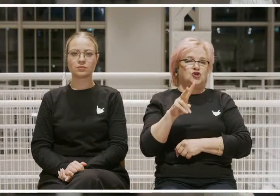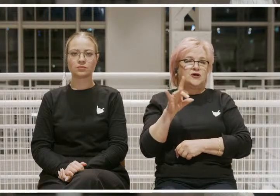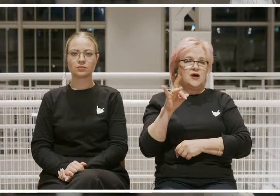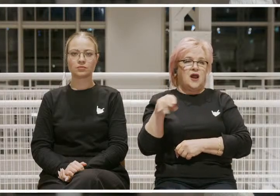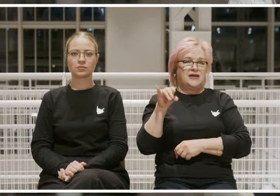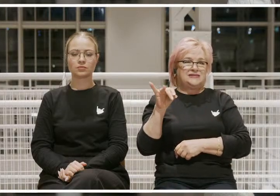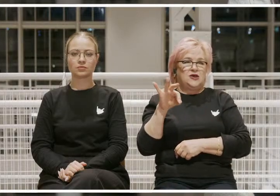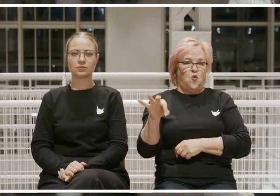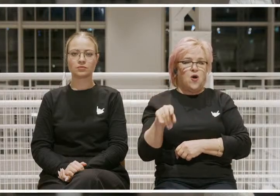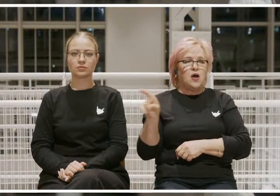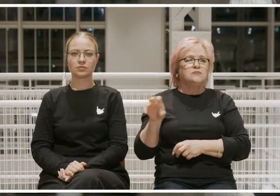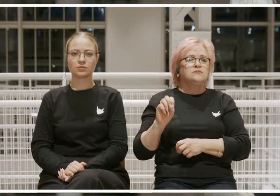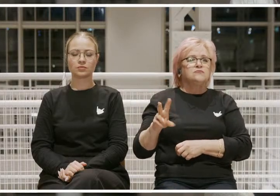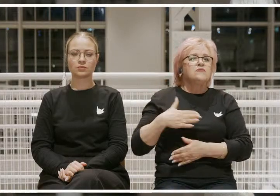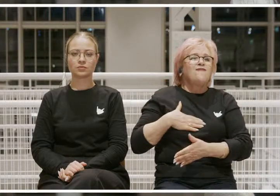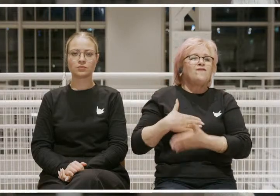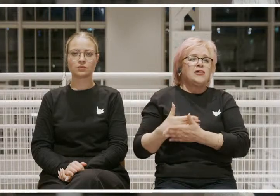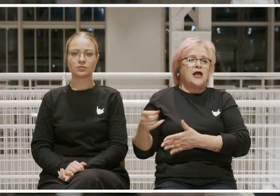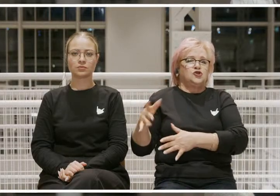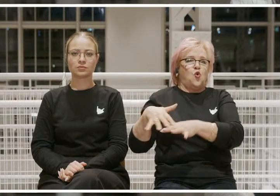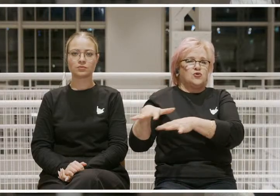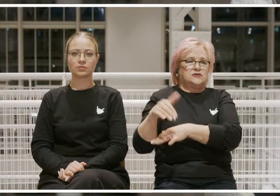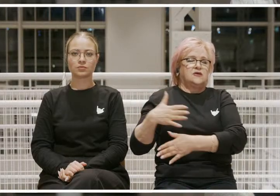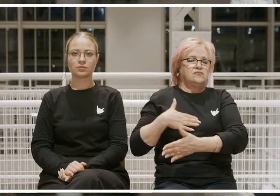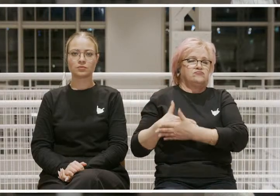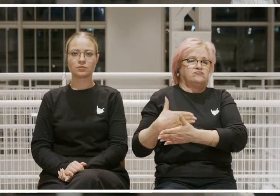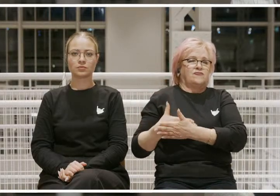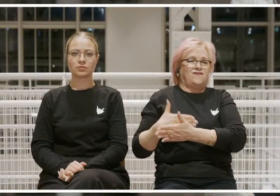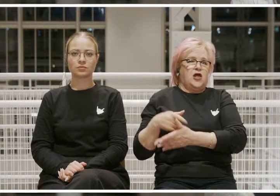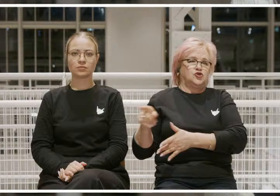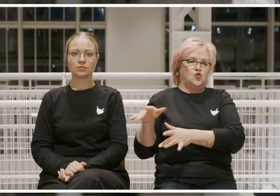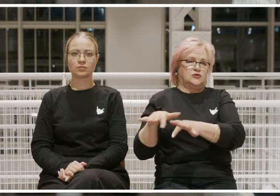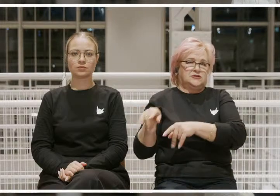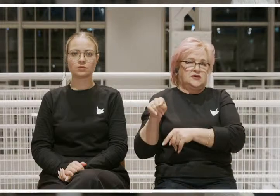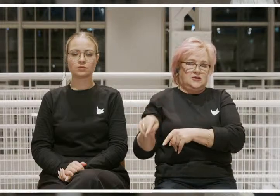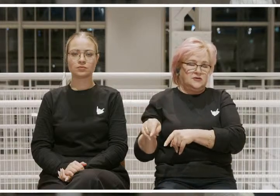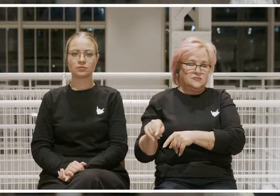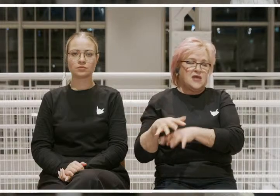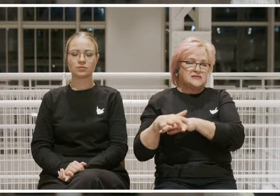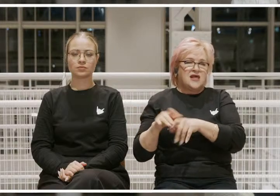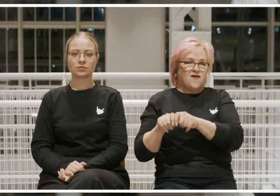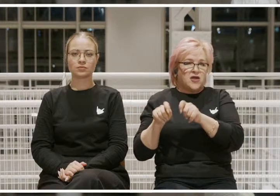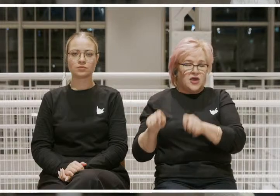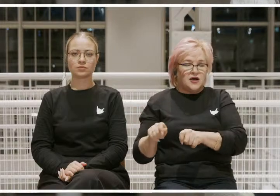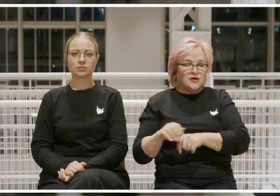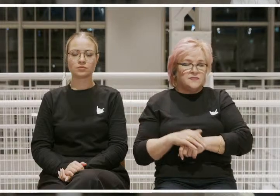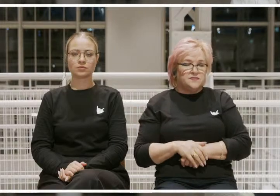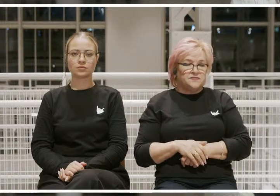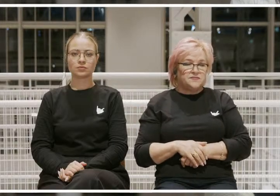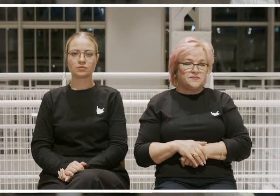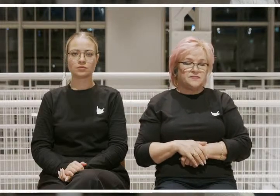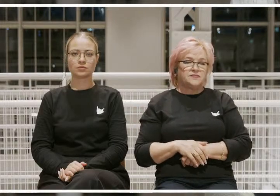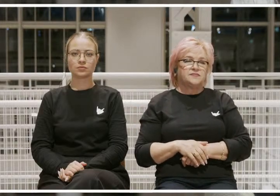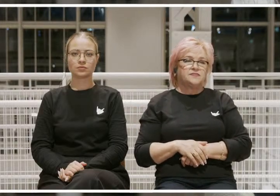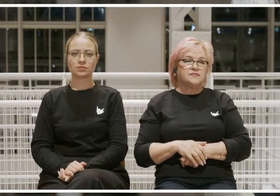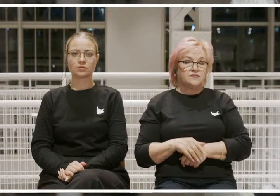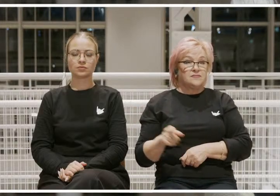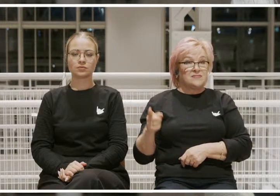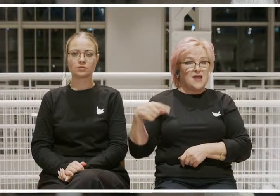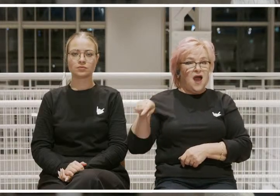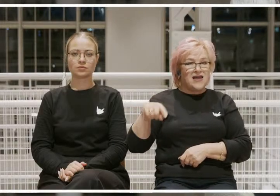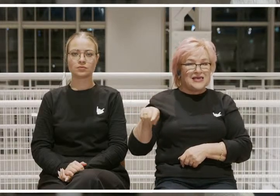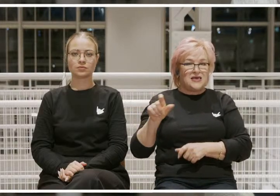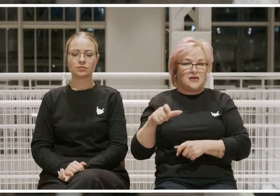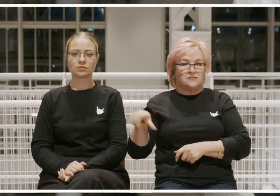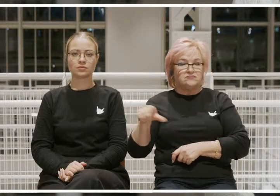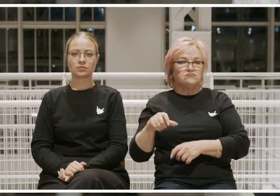holding equal shares, the station provides a unique, egalitarian, and collectively run public forum, open to all